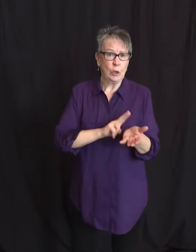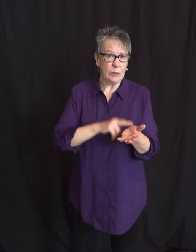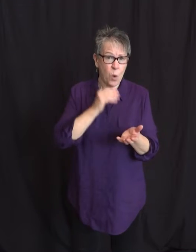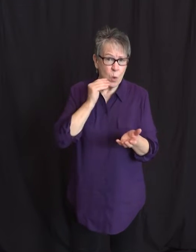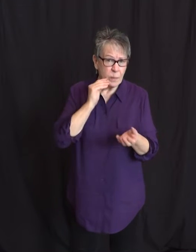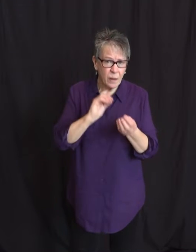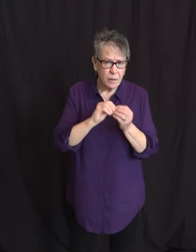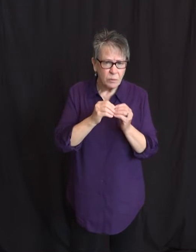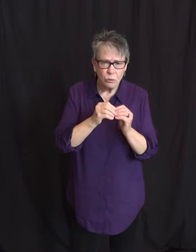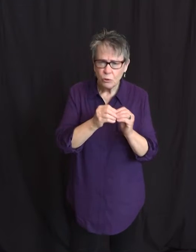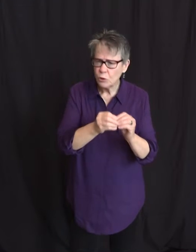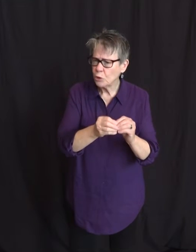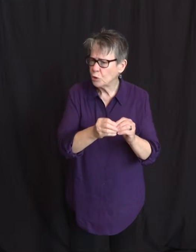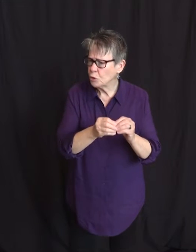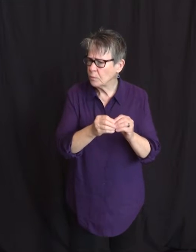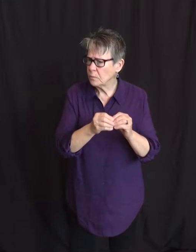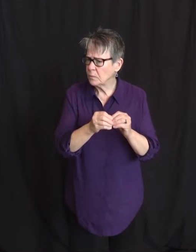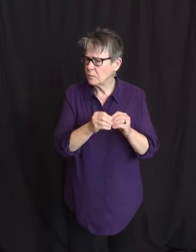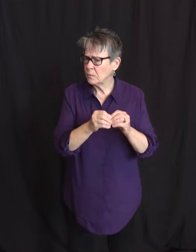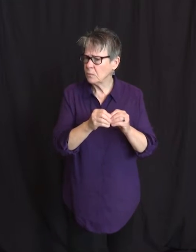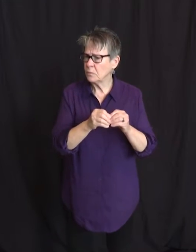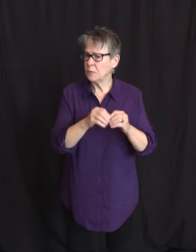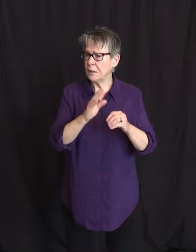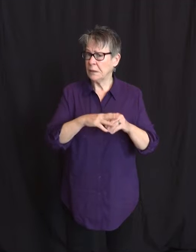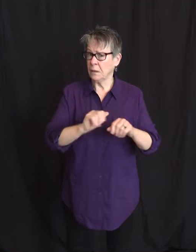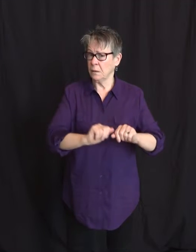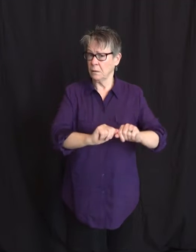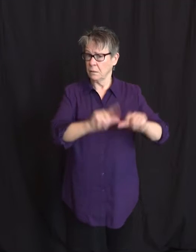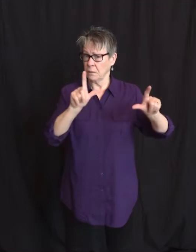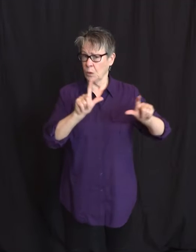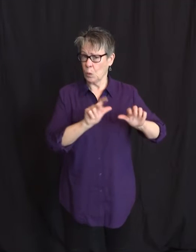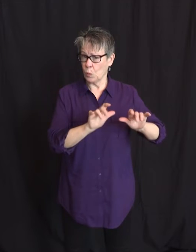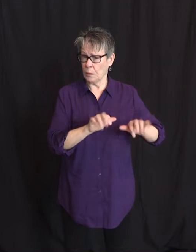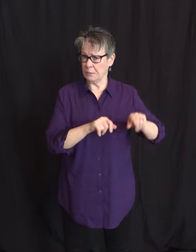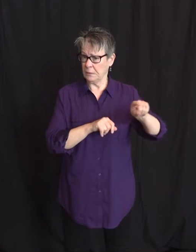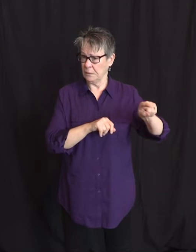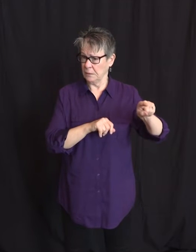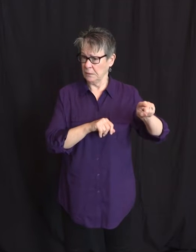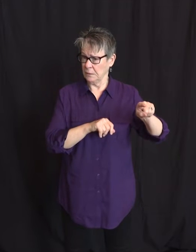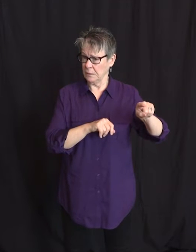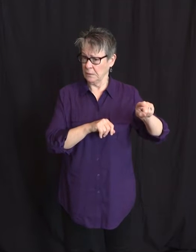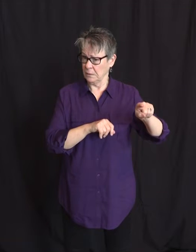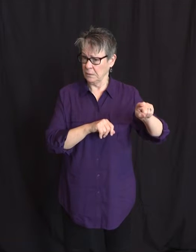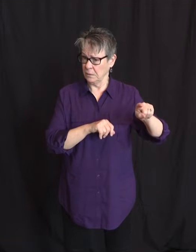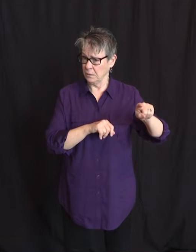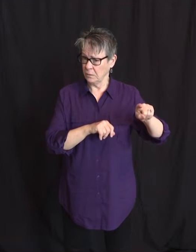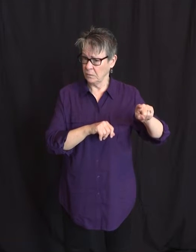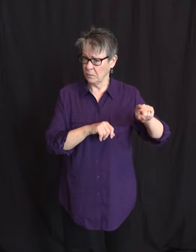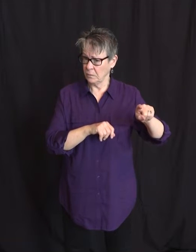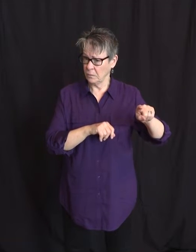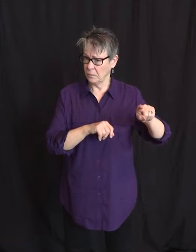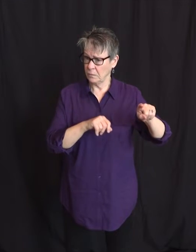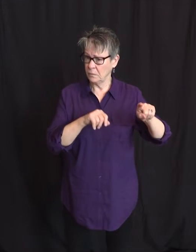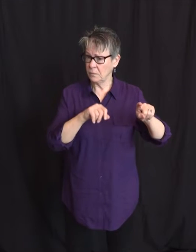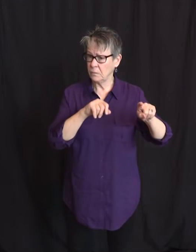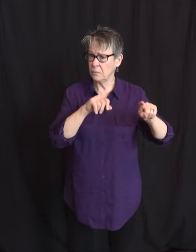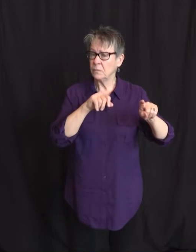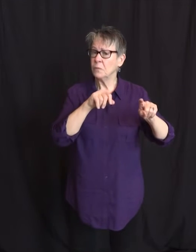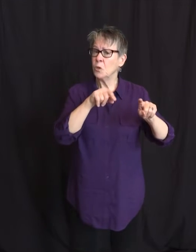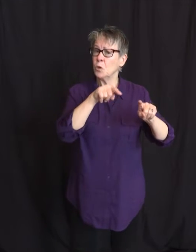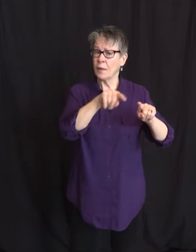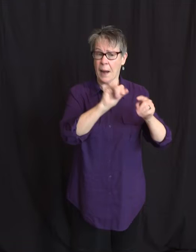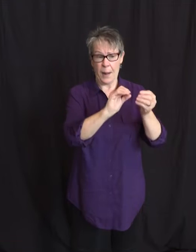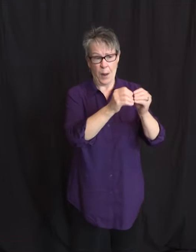we see on the dashboard now include only residents or still residents and staff? And then, Governor, all